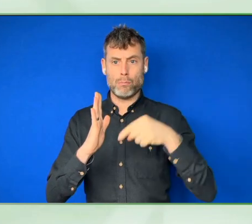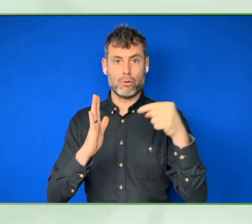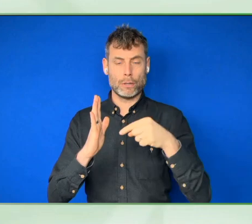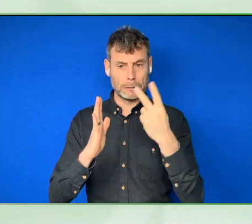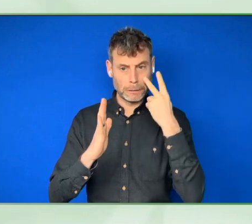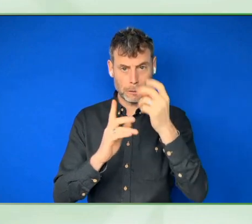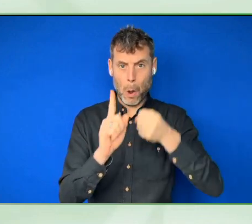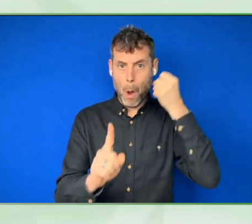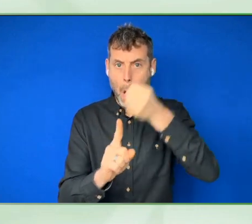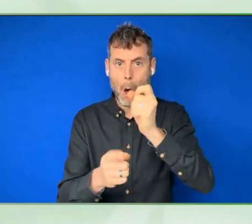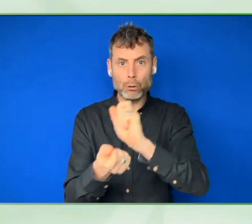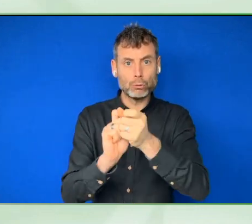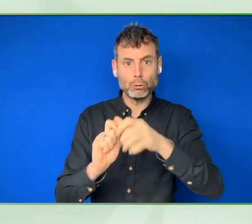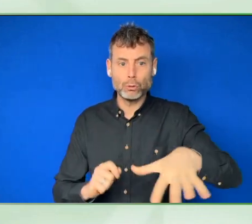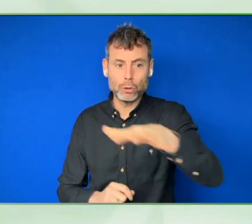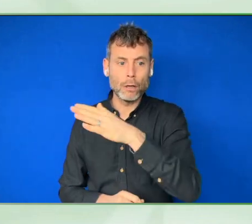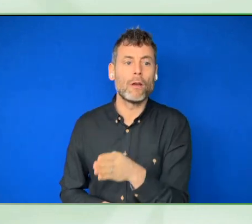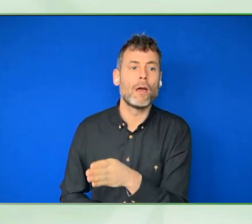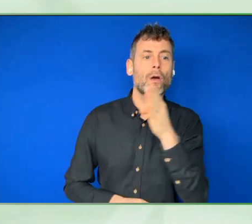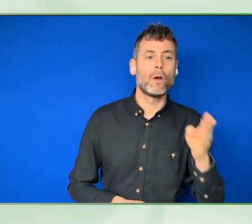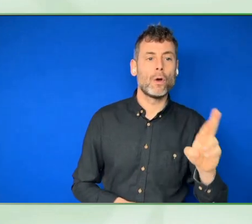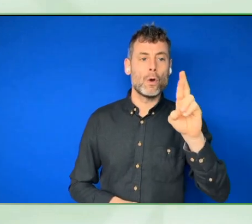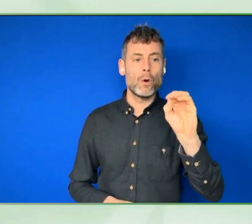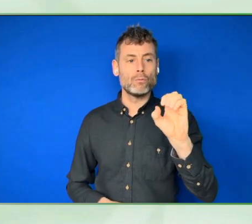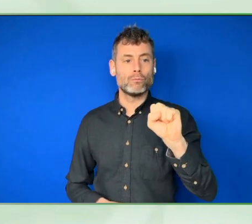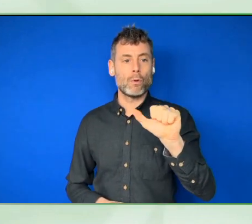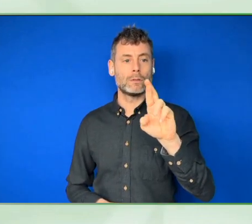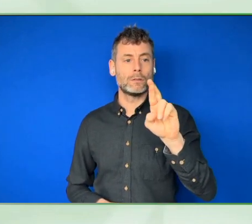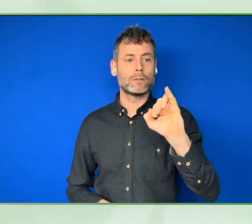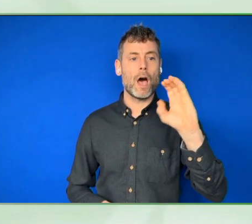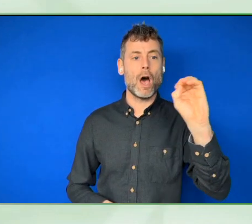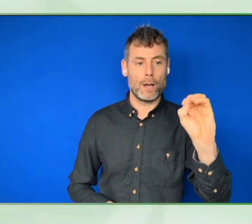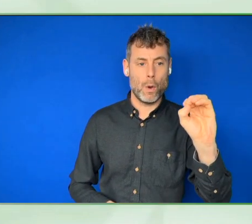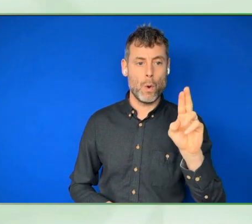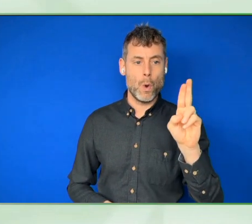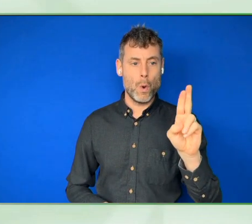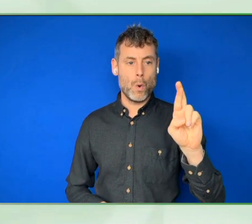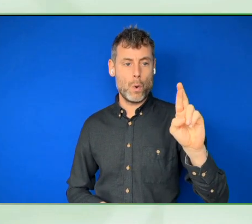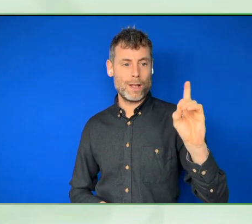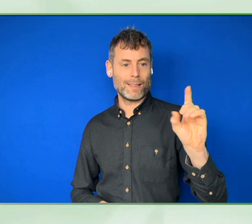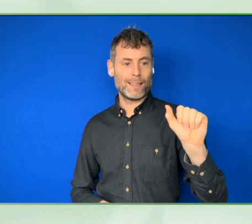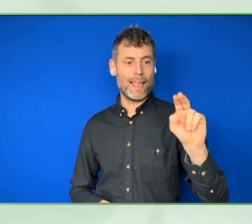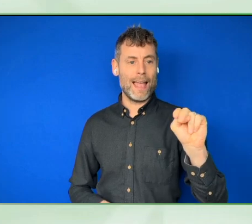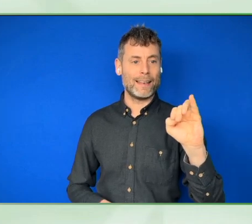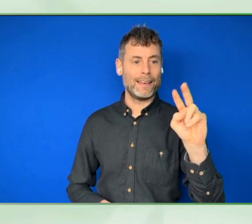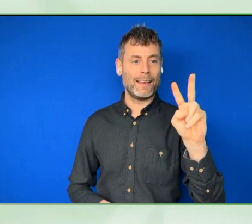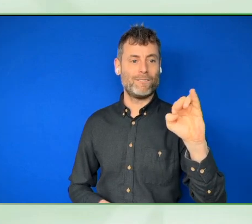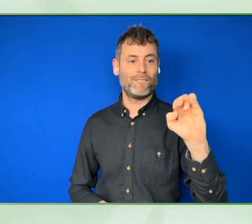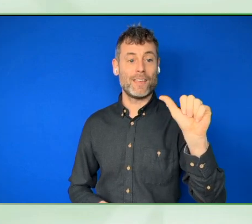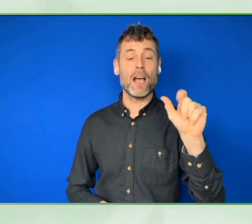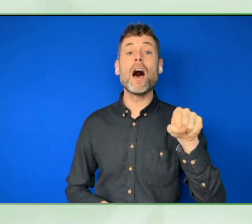have Rosario. Rosario Urdanivia is from Peru and will be sharing with